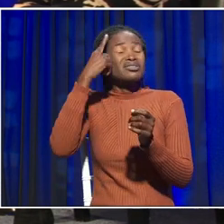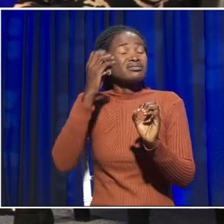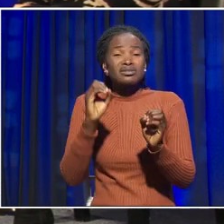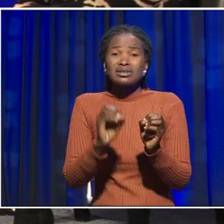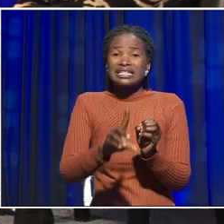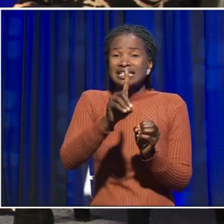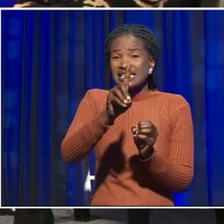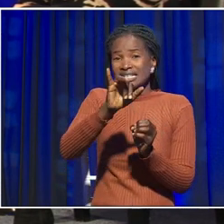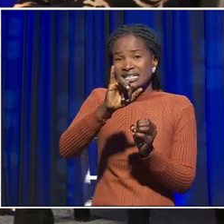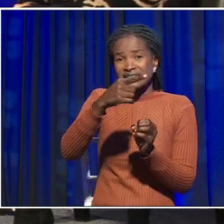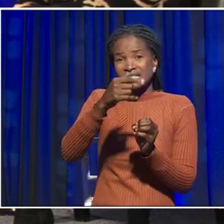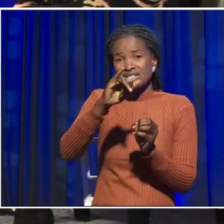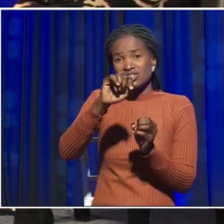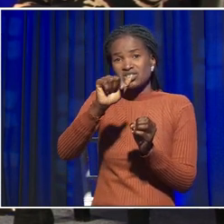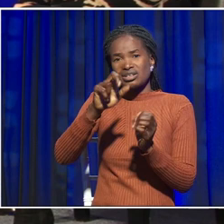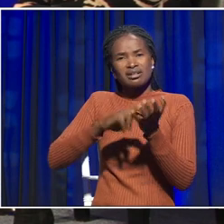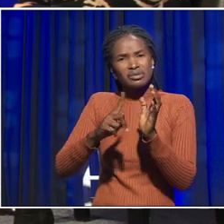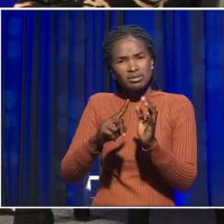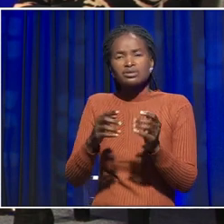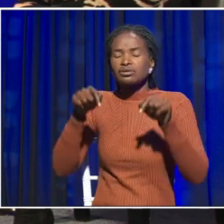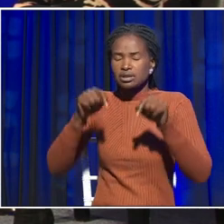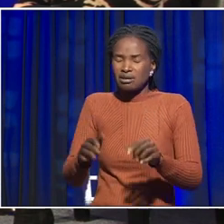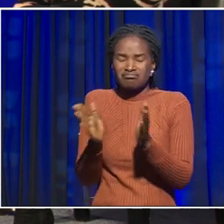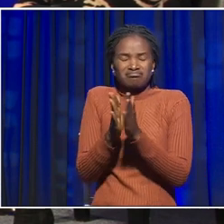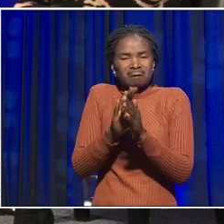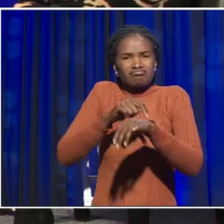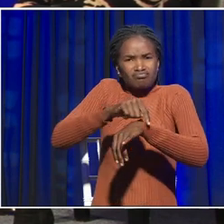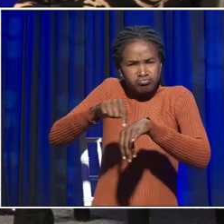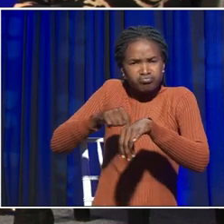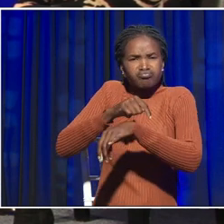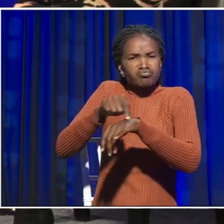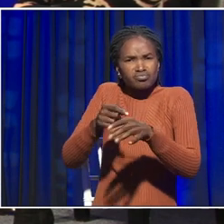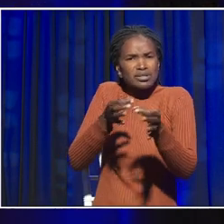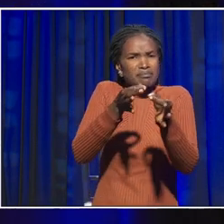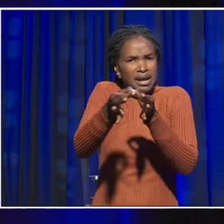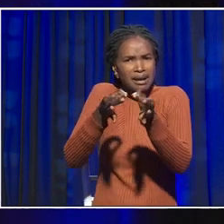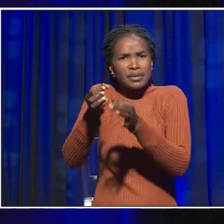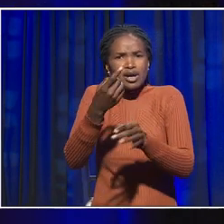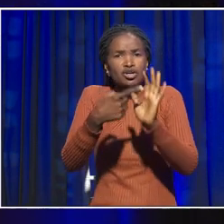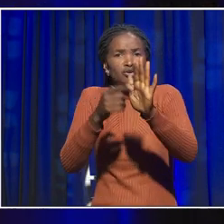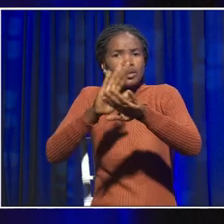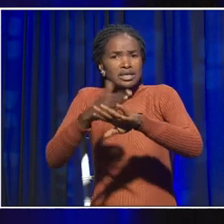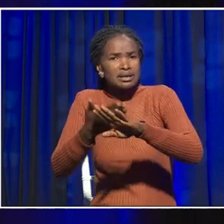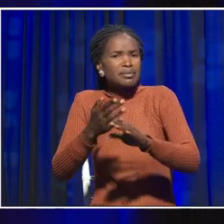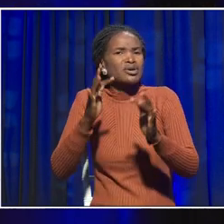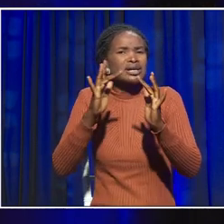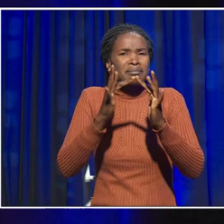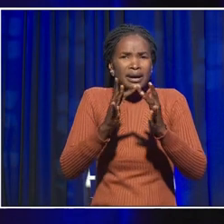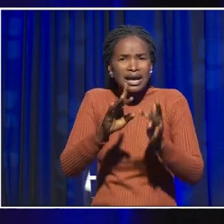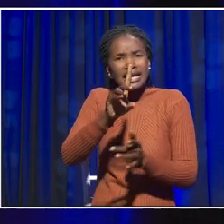And I think I've asked you actually, let's spend a bit of more time and look at examples as well.